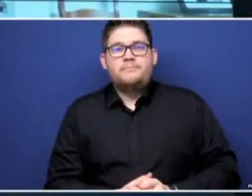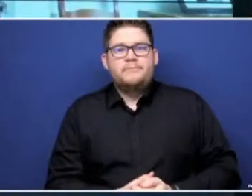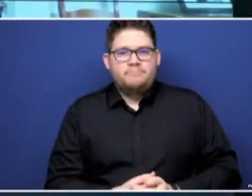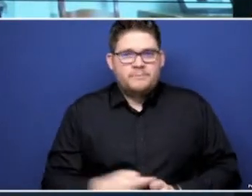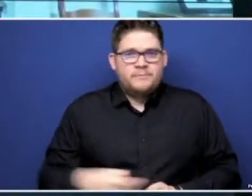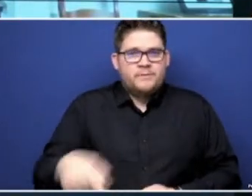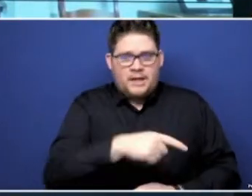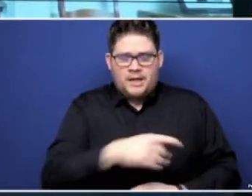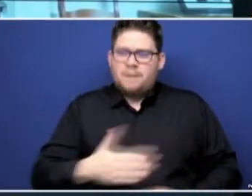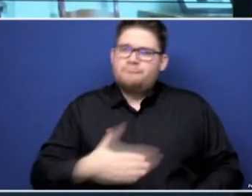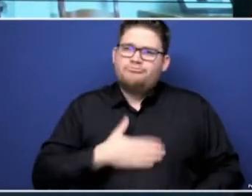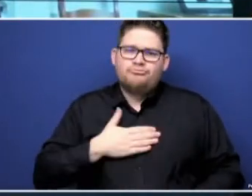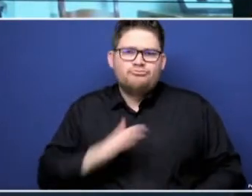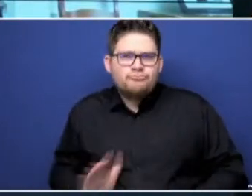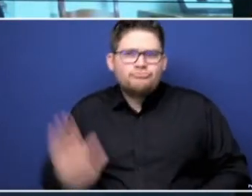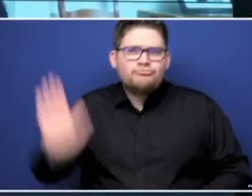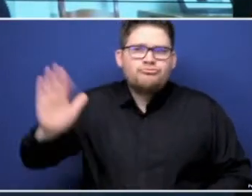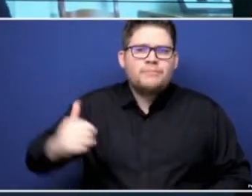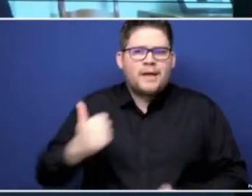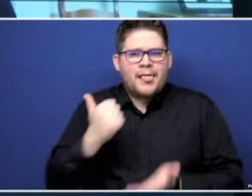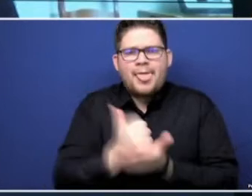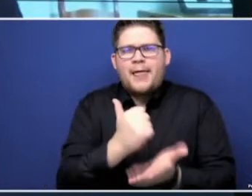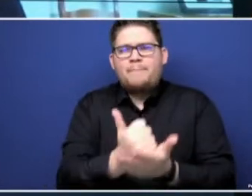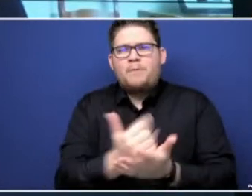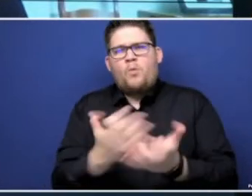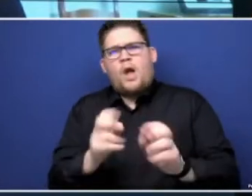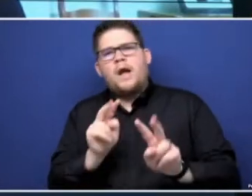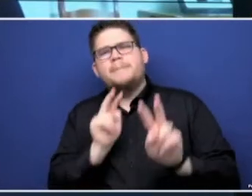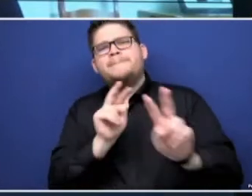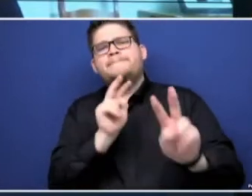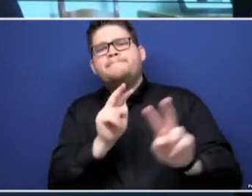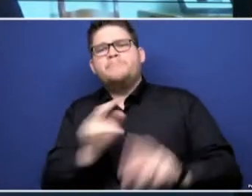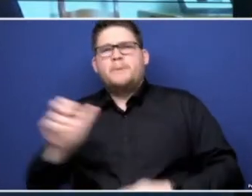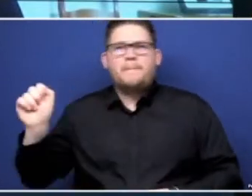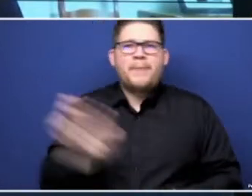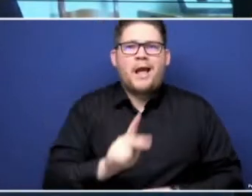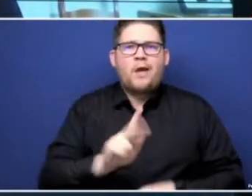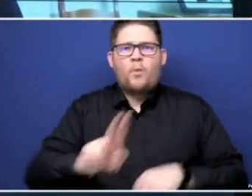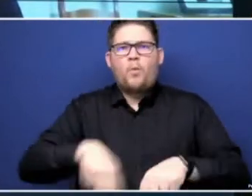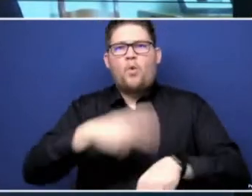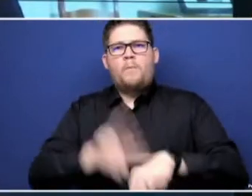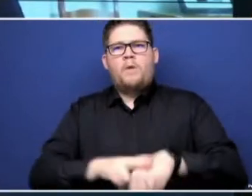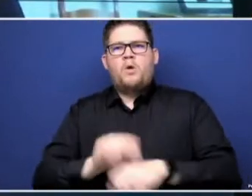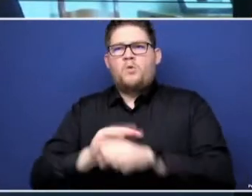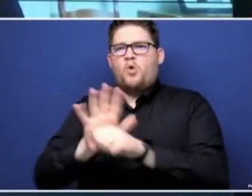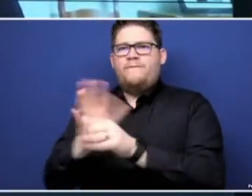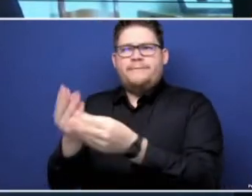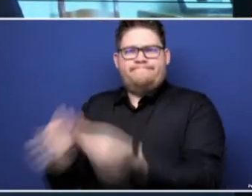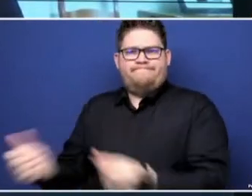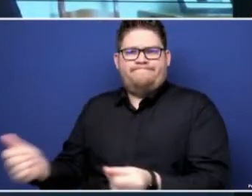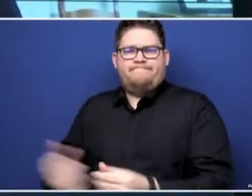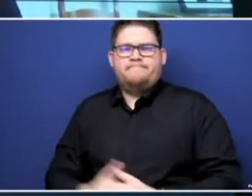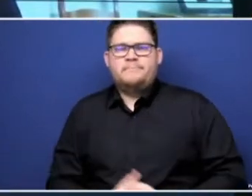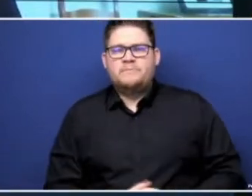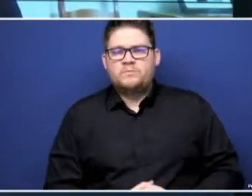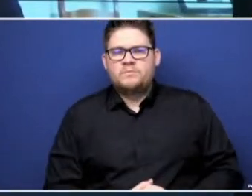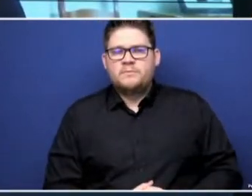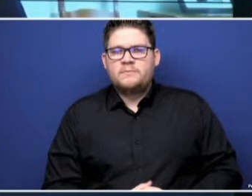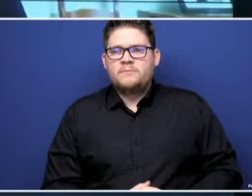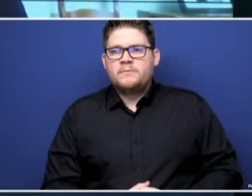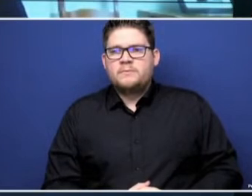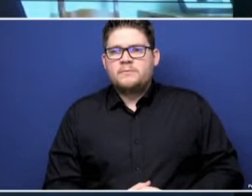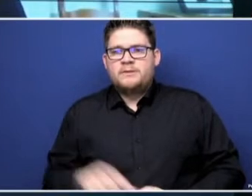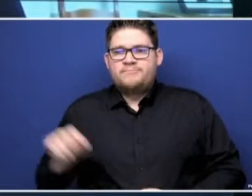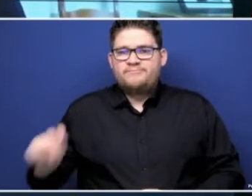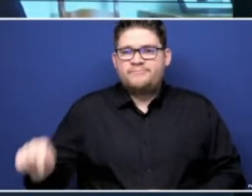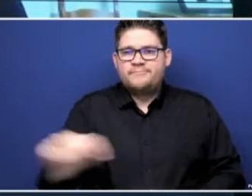appreciative of the contributions, and across this province, as you know, we've ramped up our vaccination. We've just